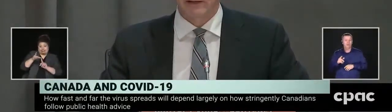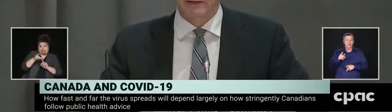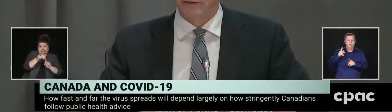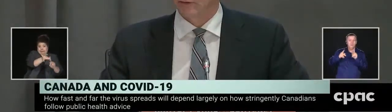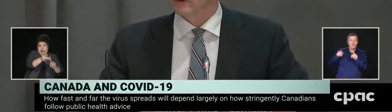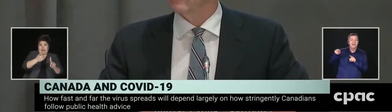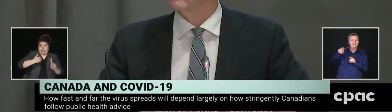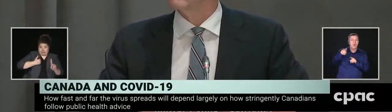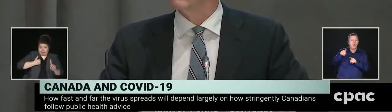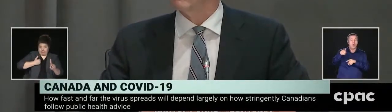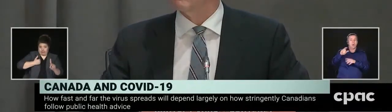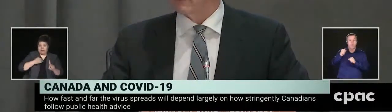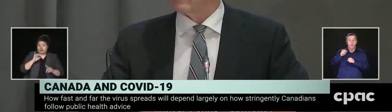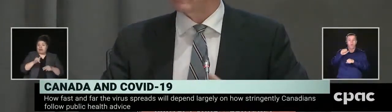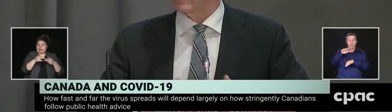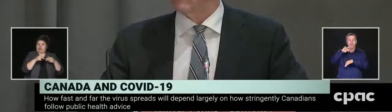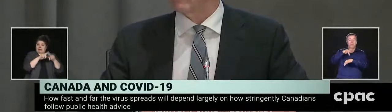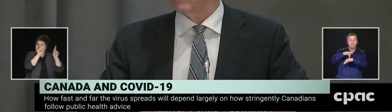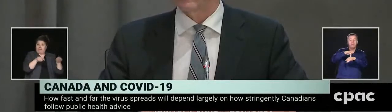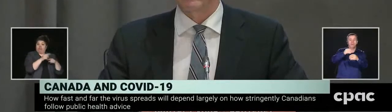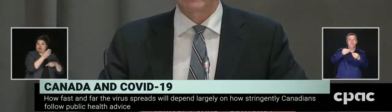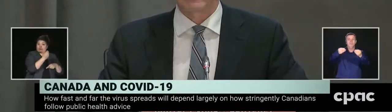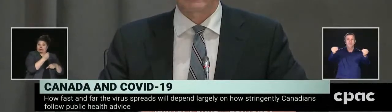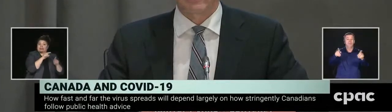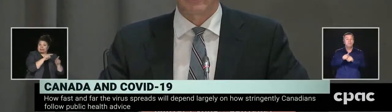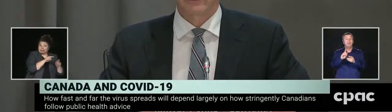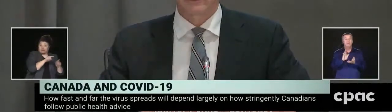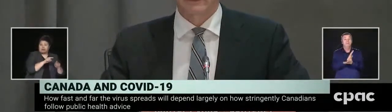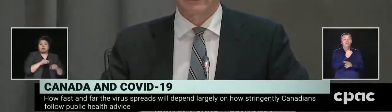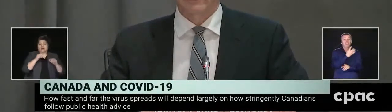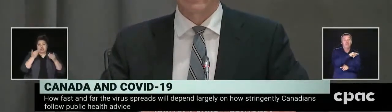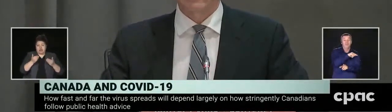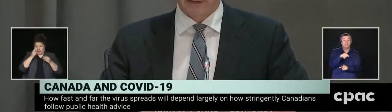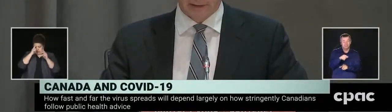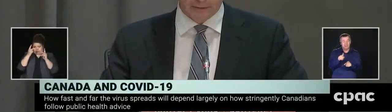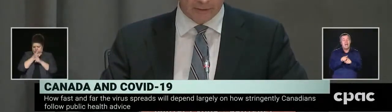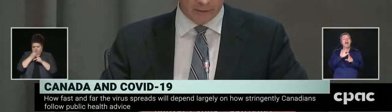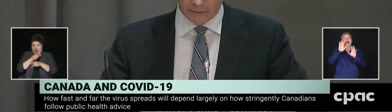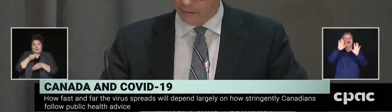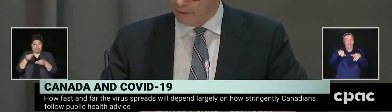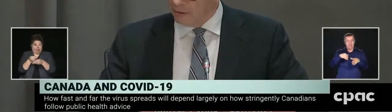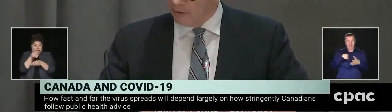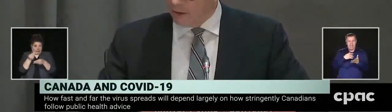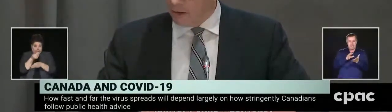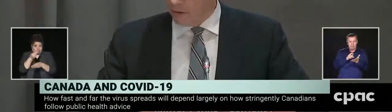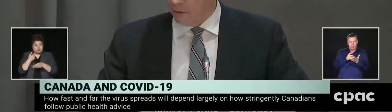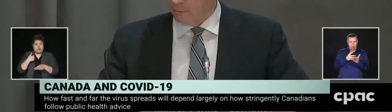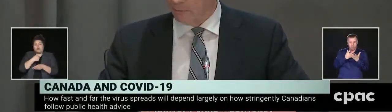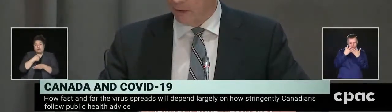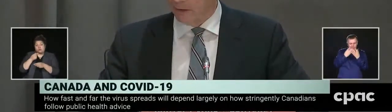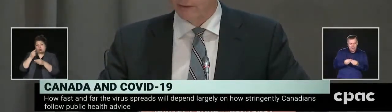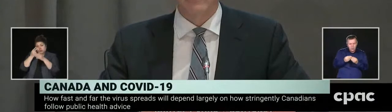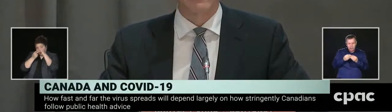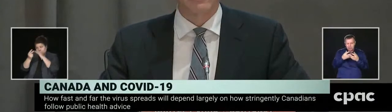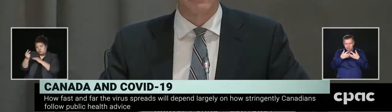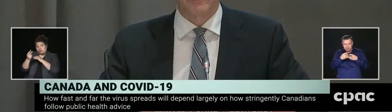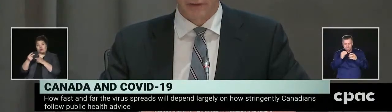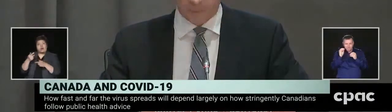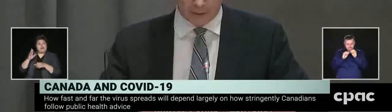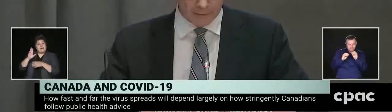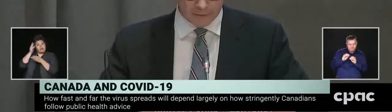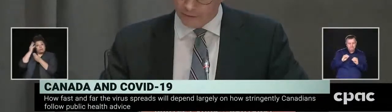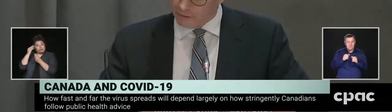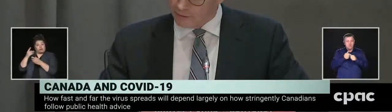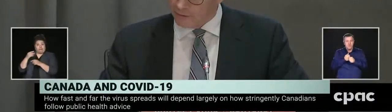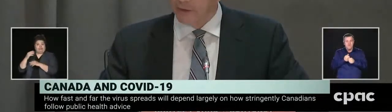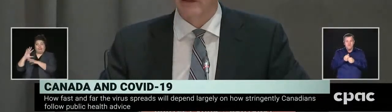can mathematically determine, based on information obtained internationally and in Canada, as I'd noted, the number